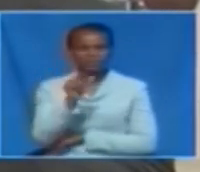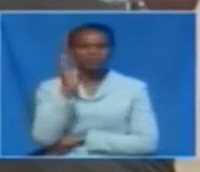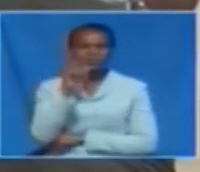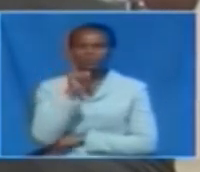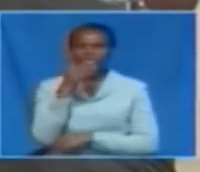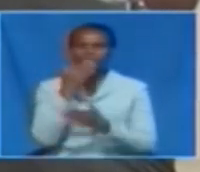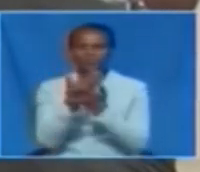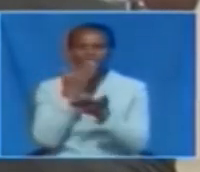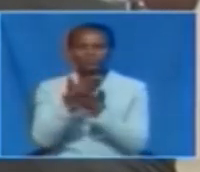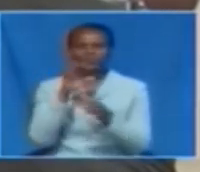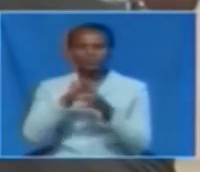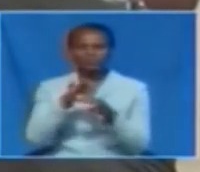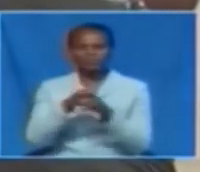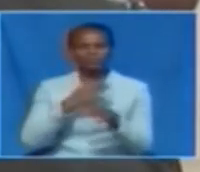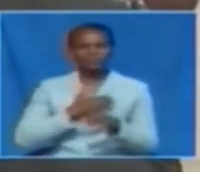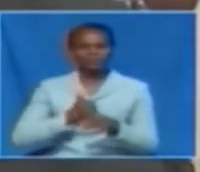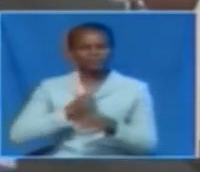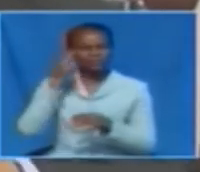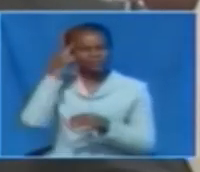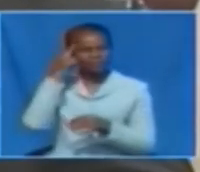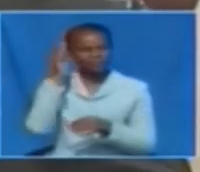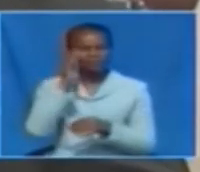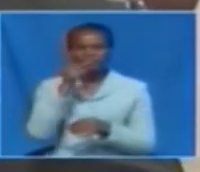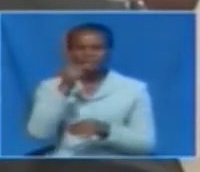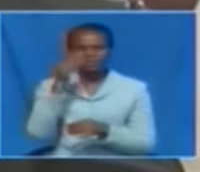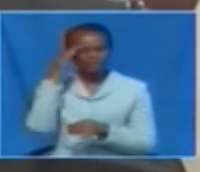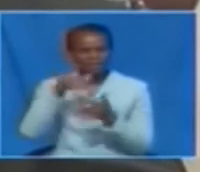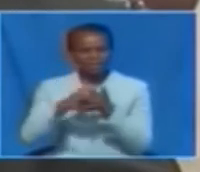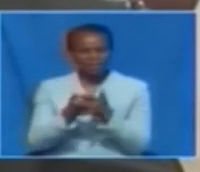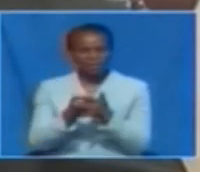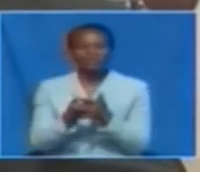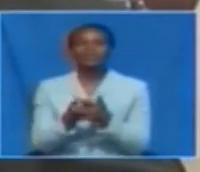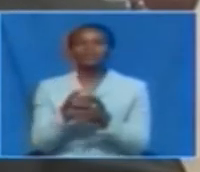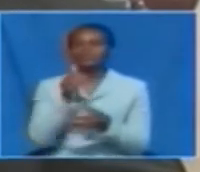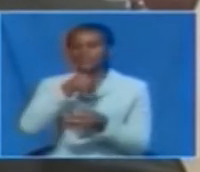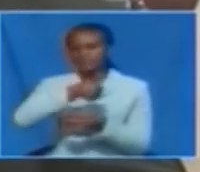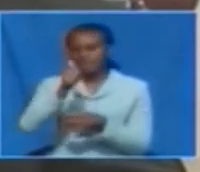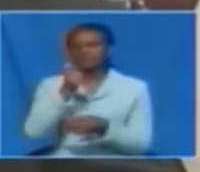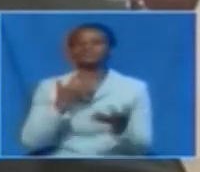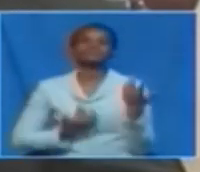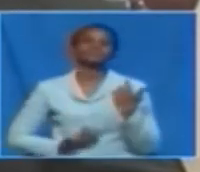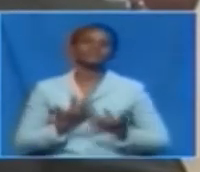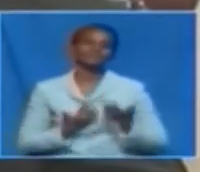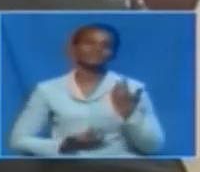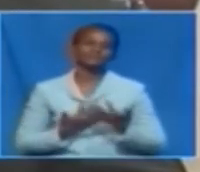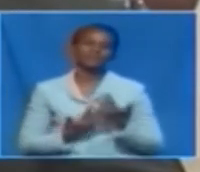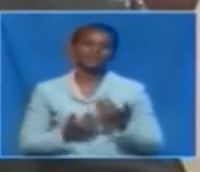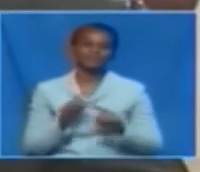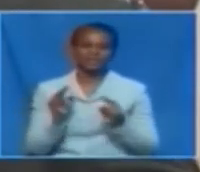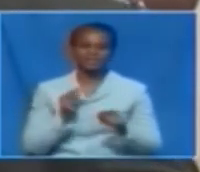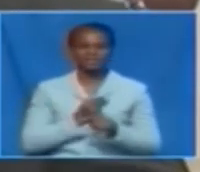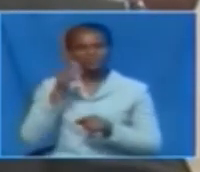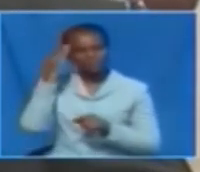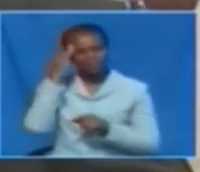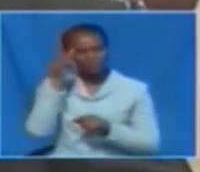in this coming election, I think they will be saying that in order to quench their own anxieties. But we know that